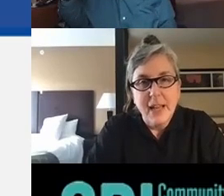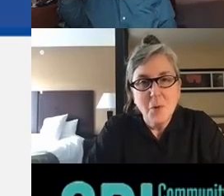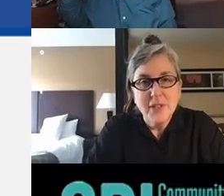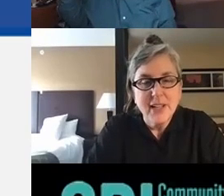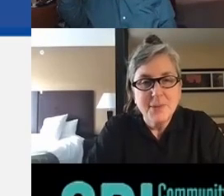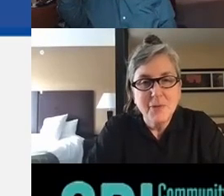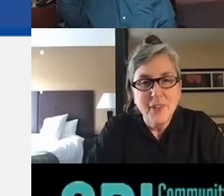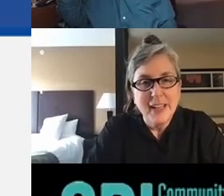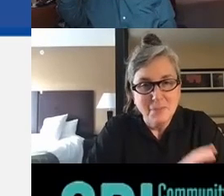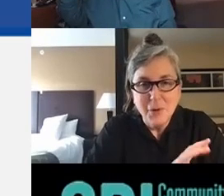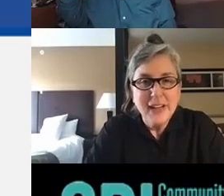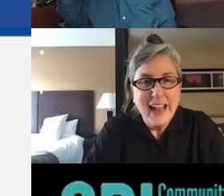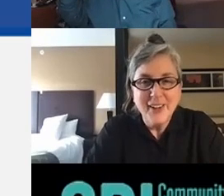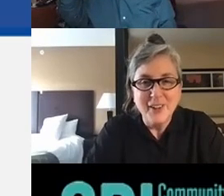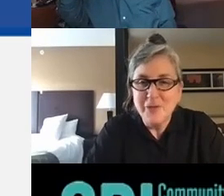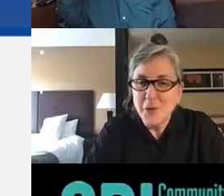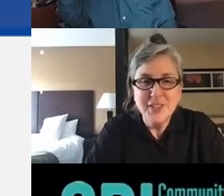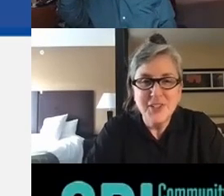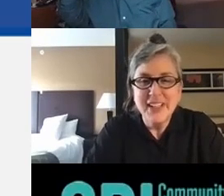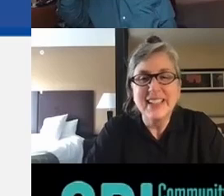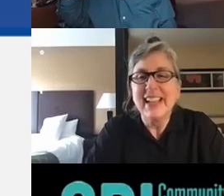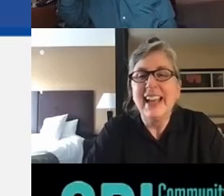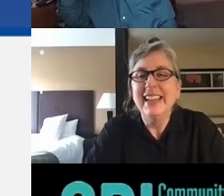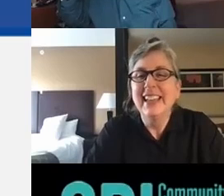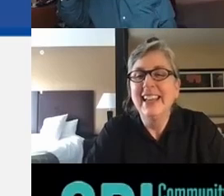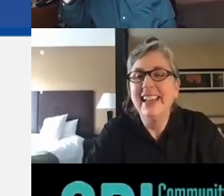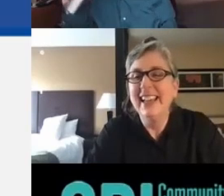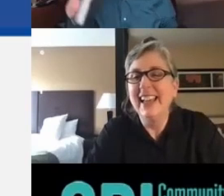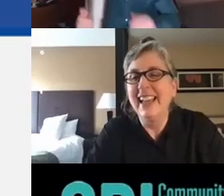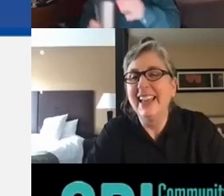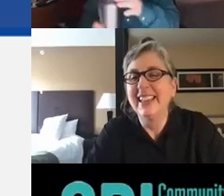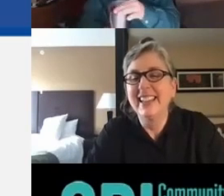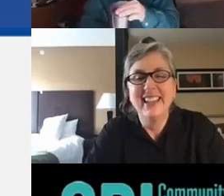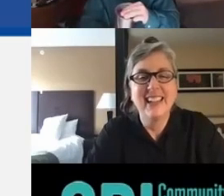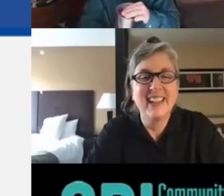Ten more seconds before they get booted out and are forced to join us again.